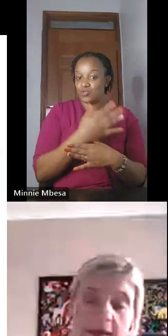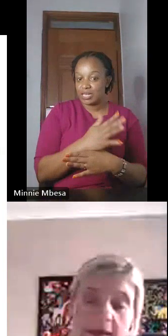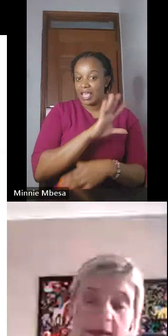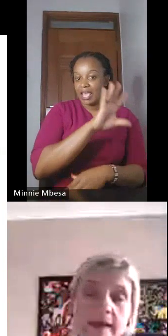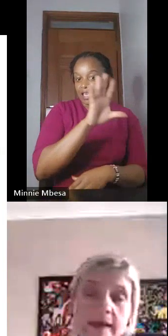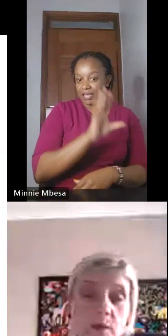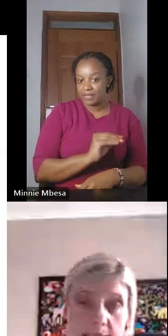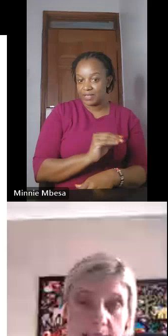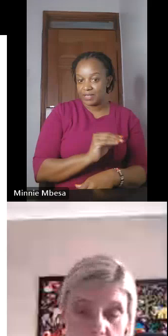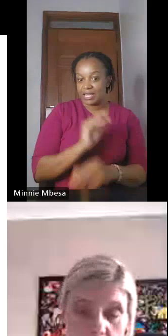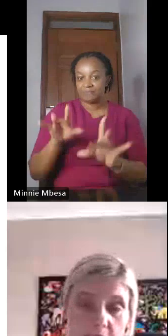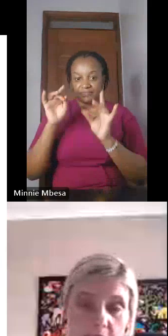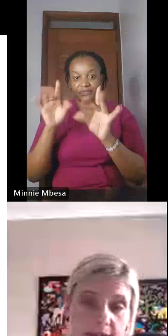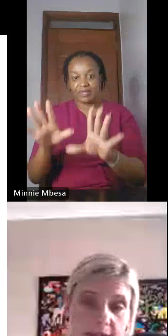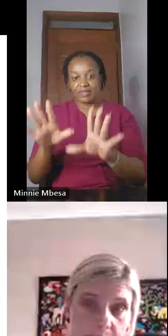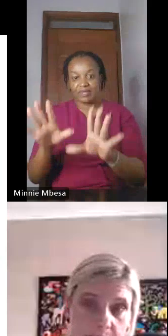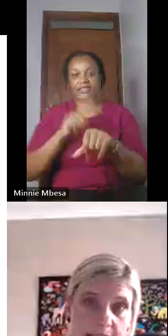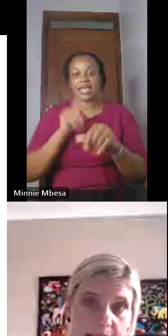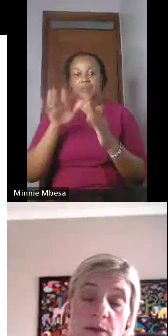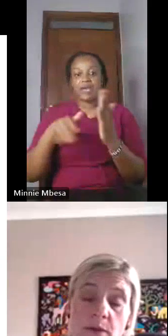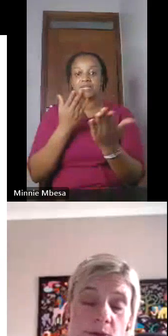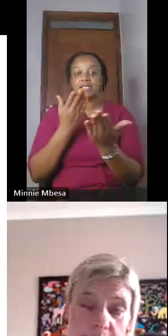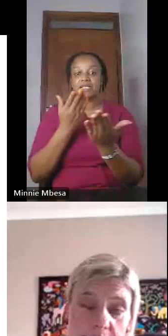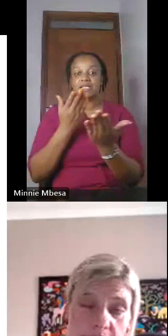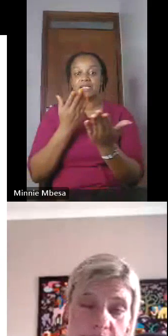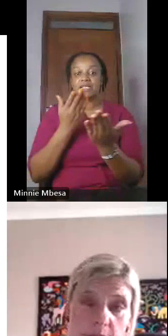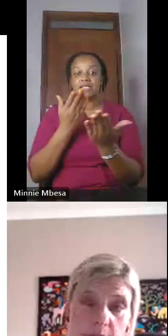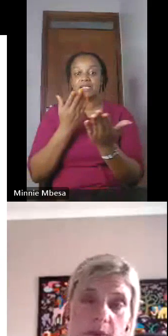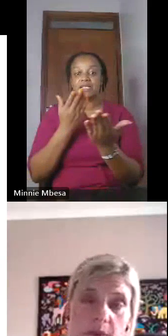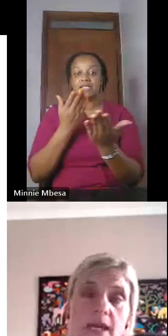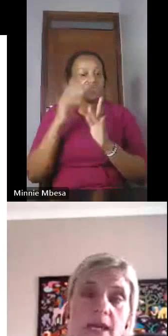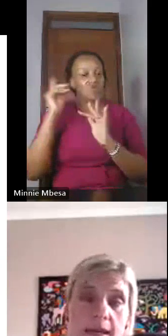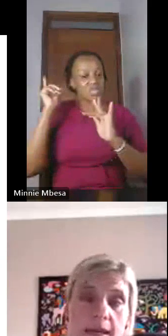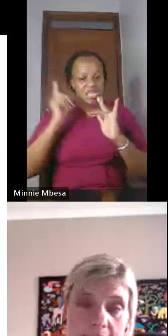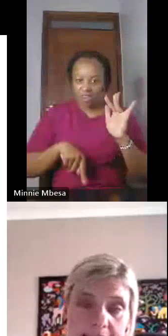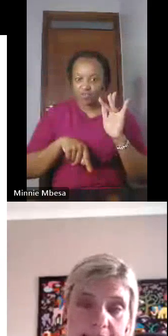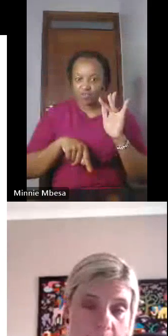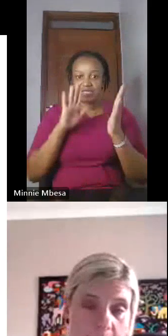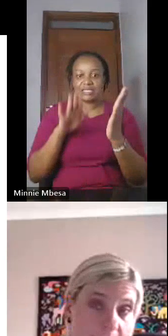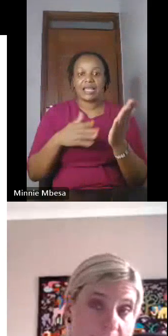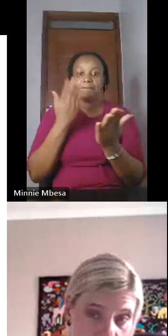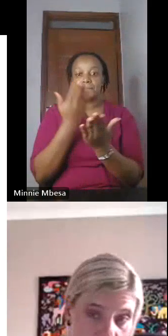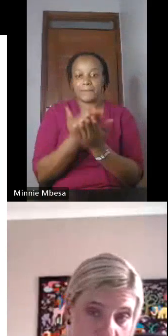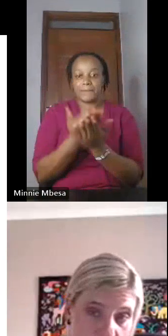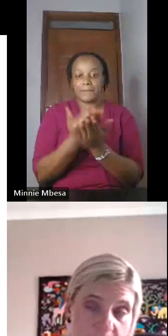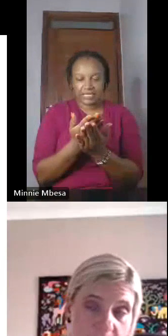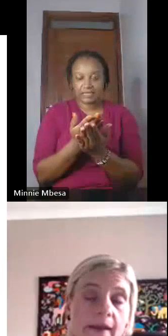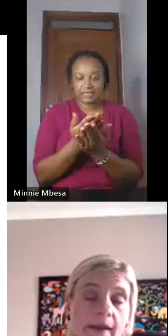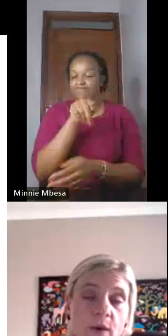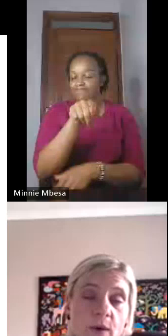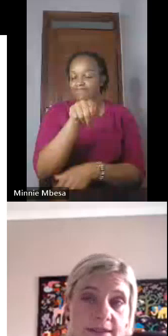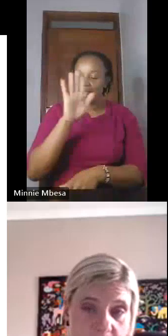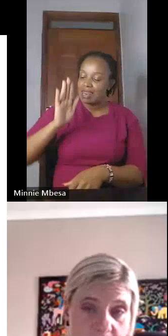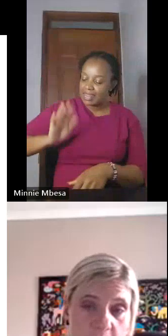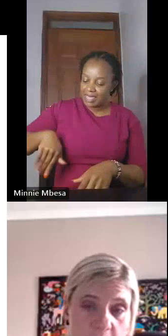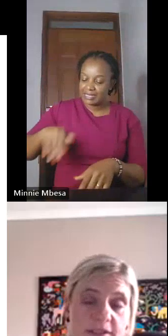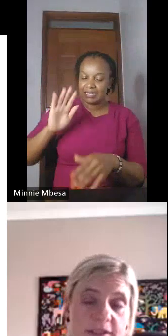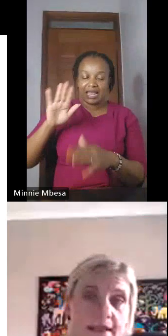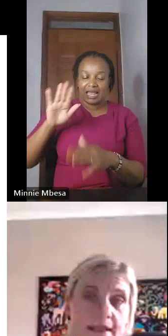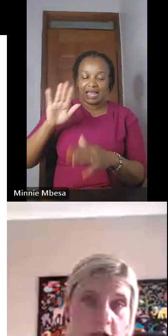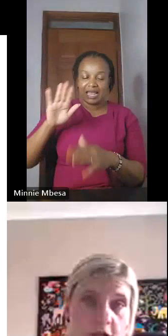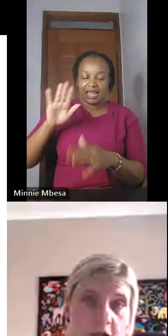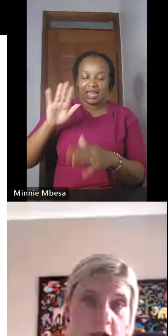close, and we cannot submit or receive, I beg your pardon, late applications. When the